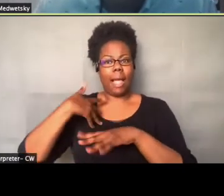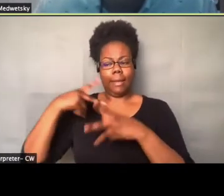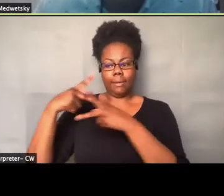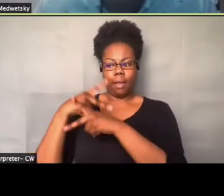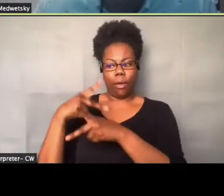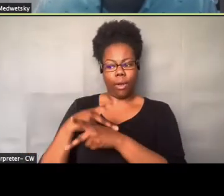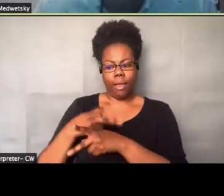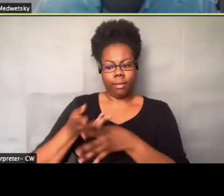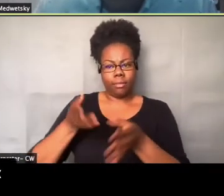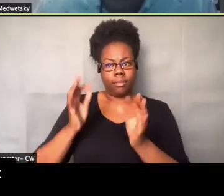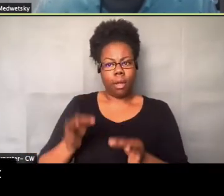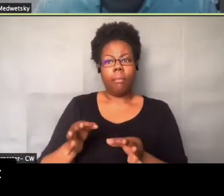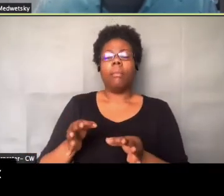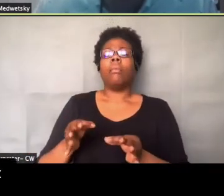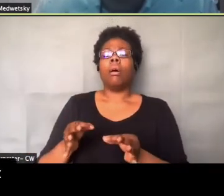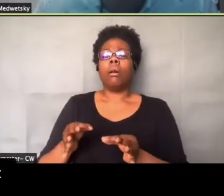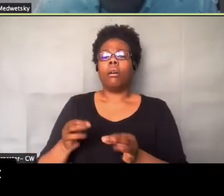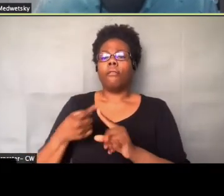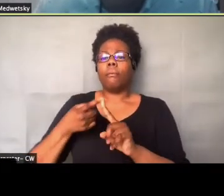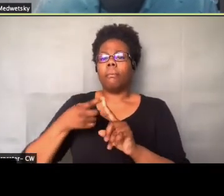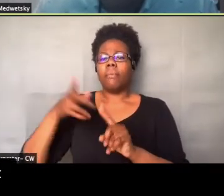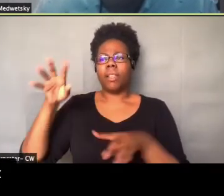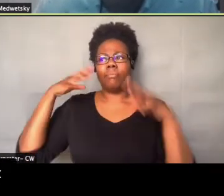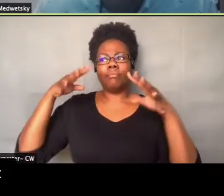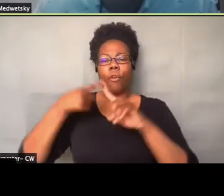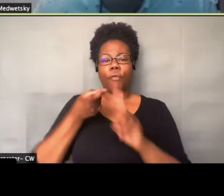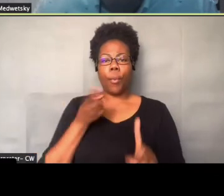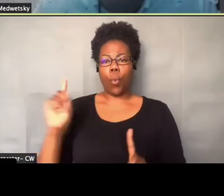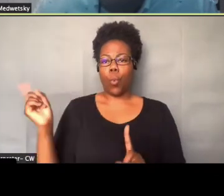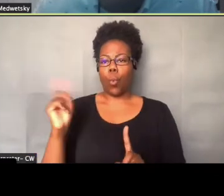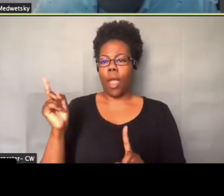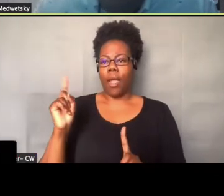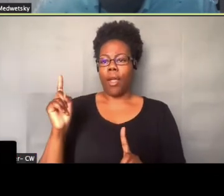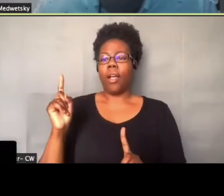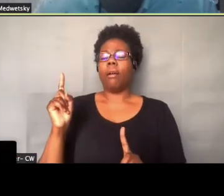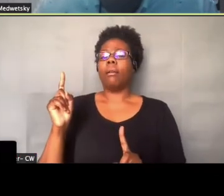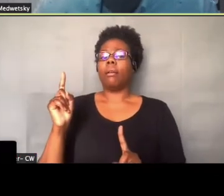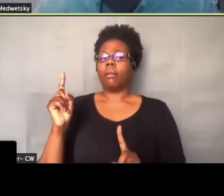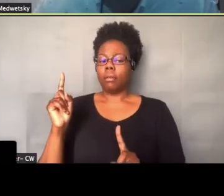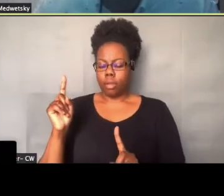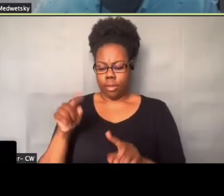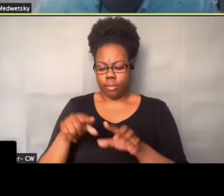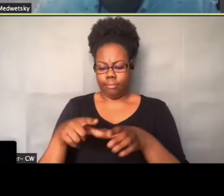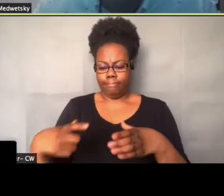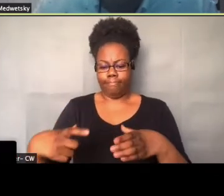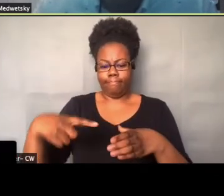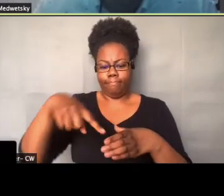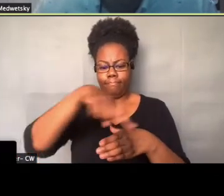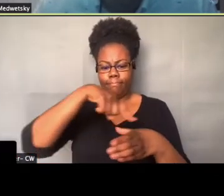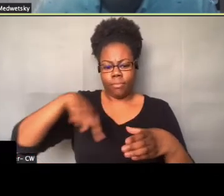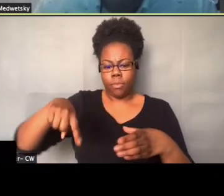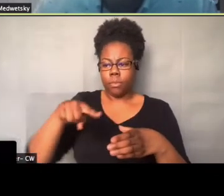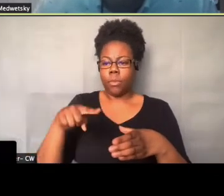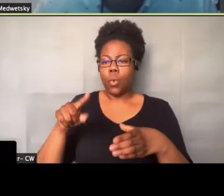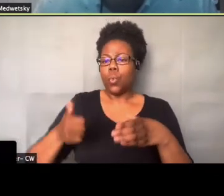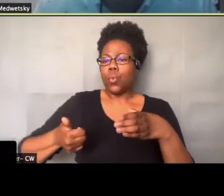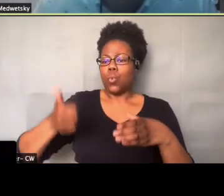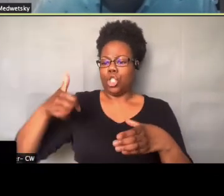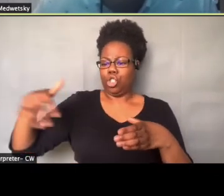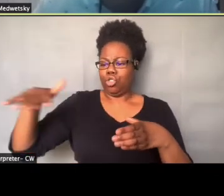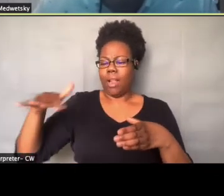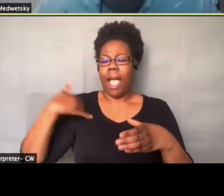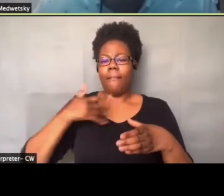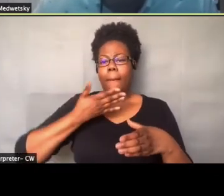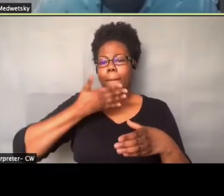all 6 directions, and it automatically selects the beam with the best clarity for the speech signal.